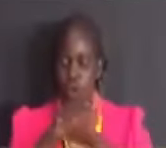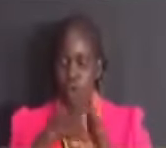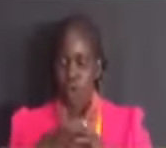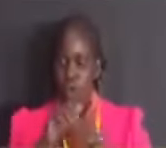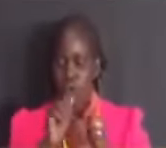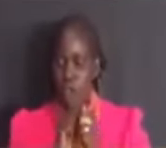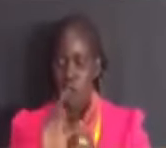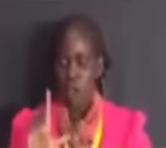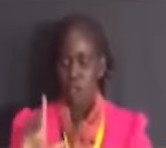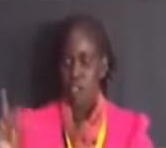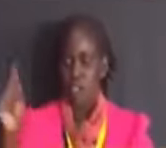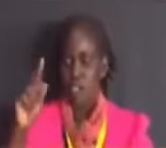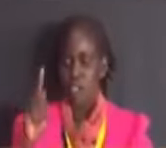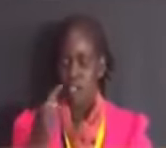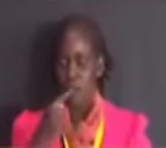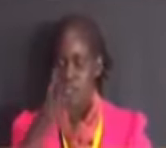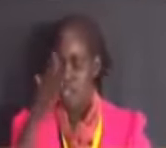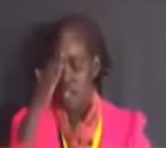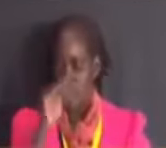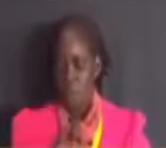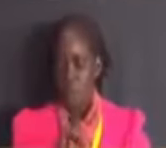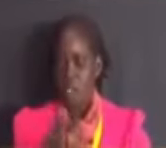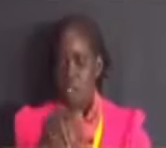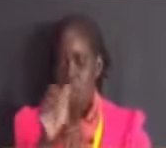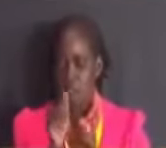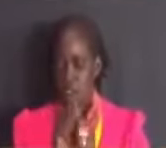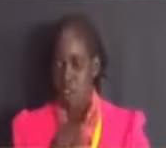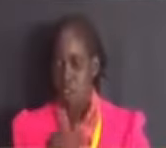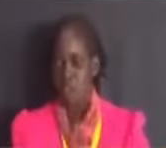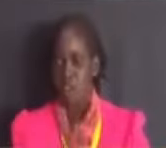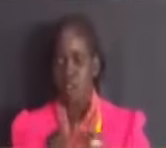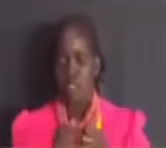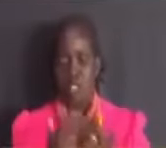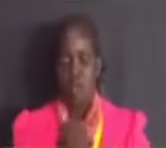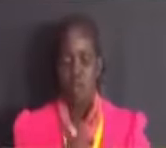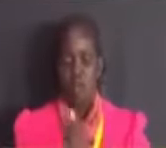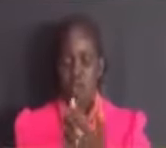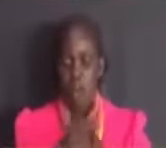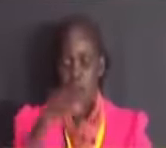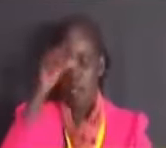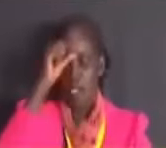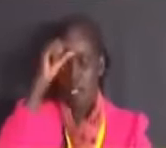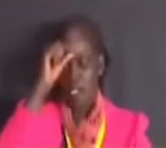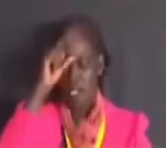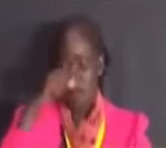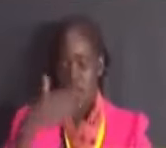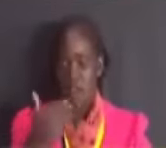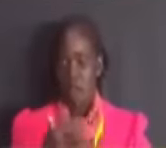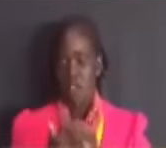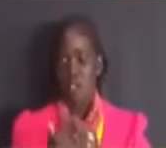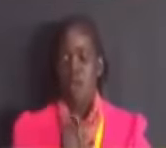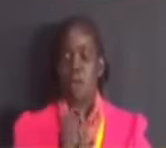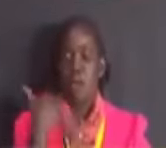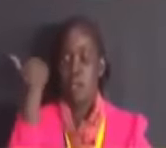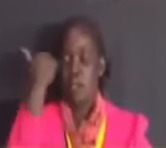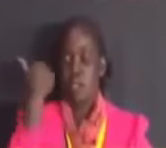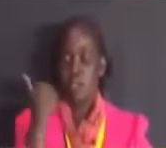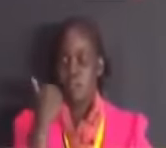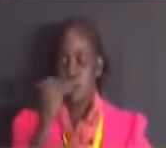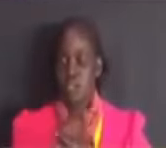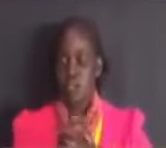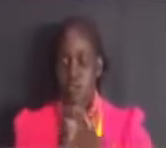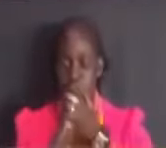out LSK. Avoid your hypocrisy na nyinyi pia msaidie serikali. Your Excellency, kwa mamba judiciary, tunaungana na